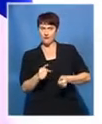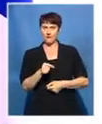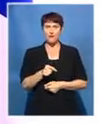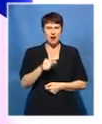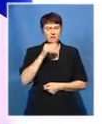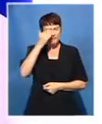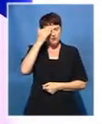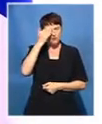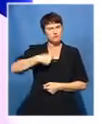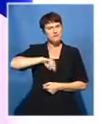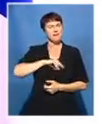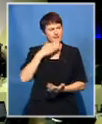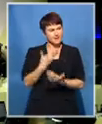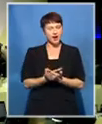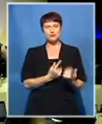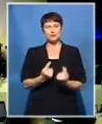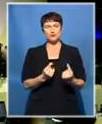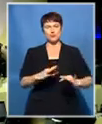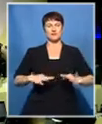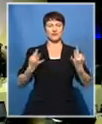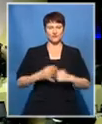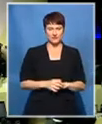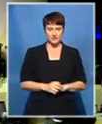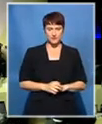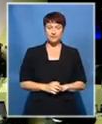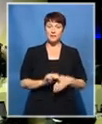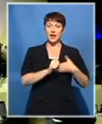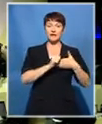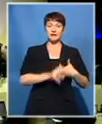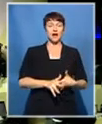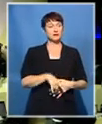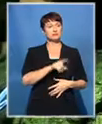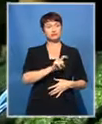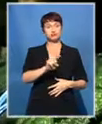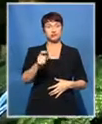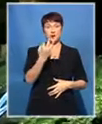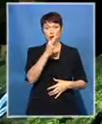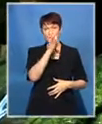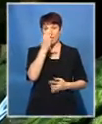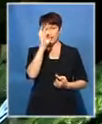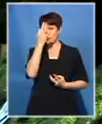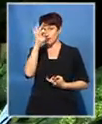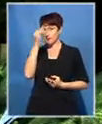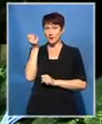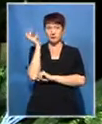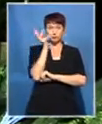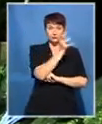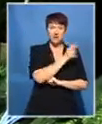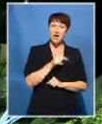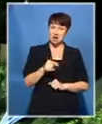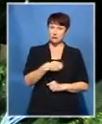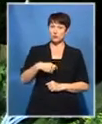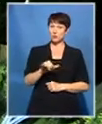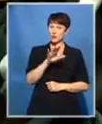our power to do something about it. Each leader was given 3 minutes to speak. South Africa's President Jacob Zuma stressed